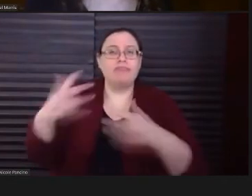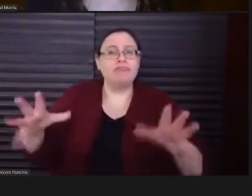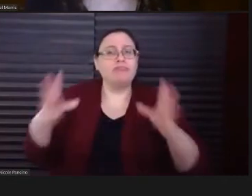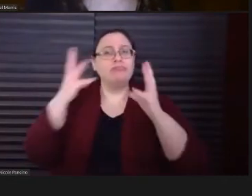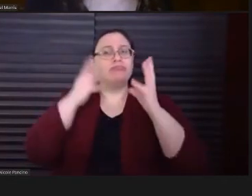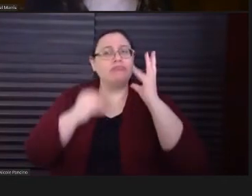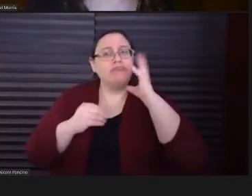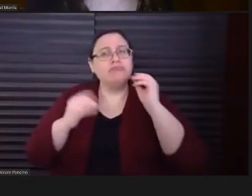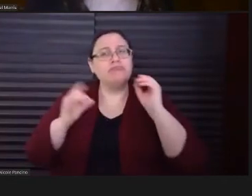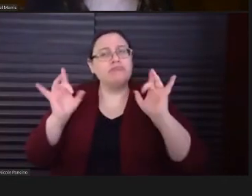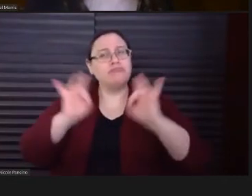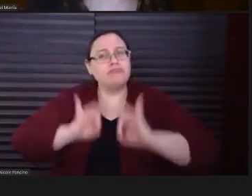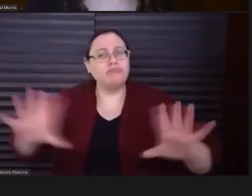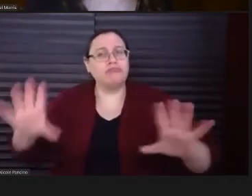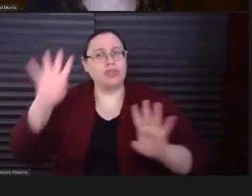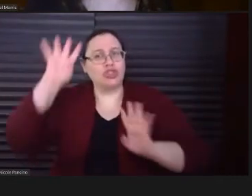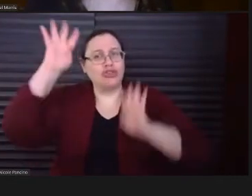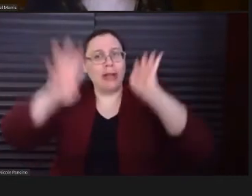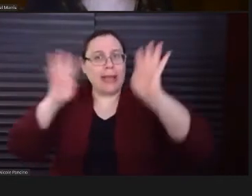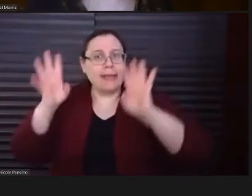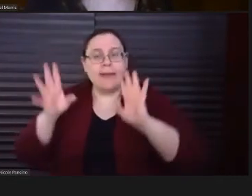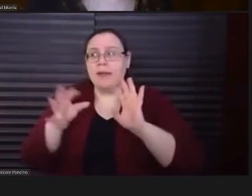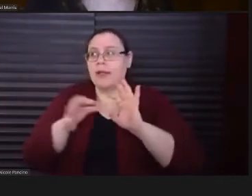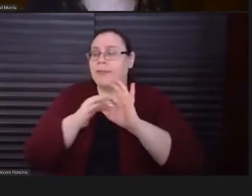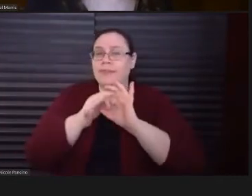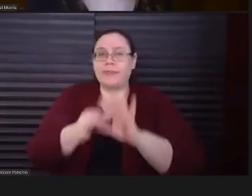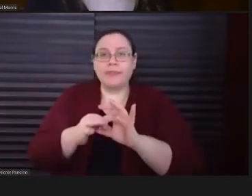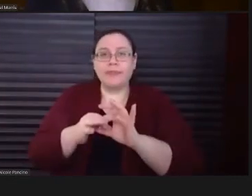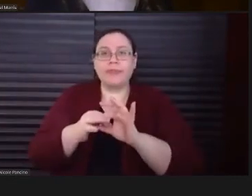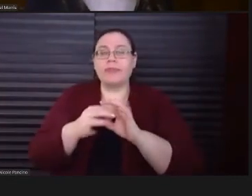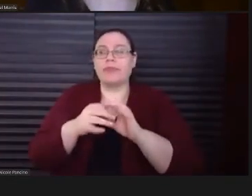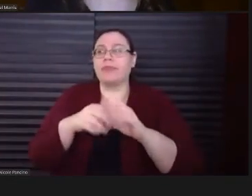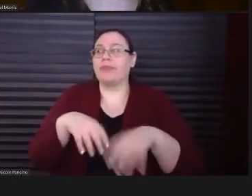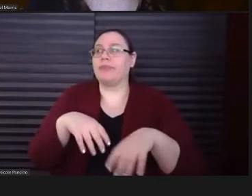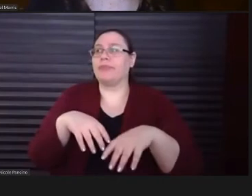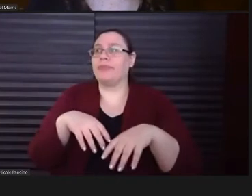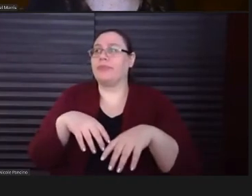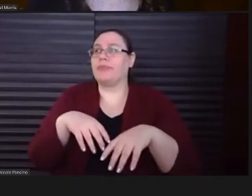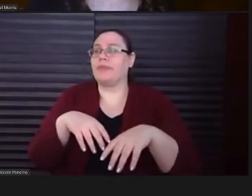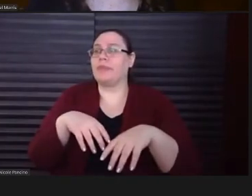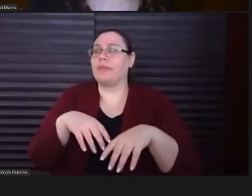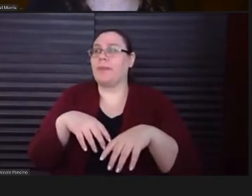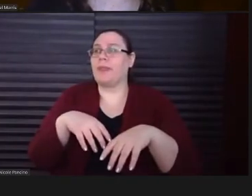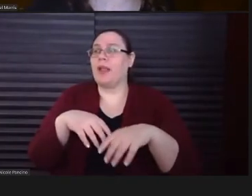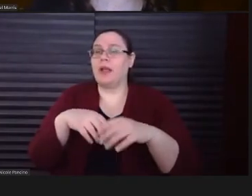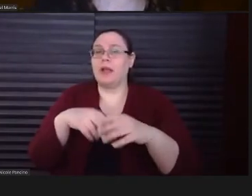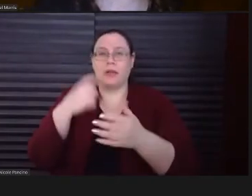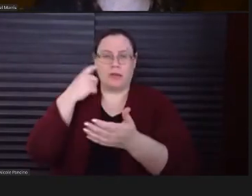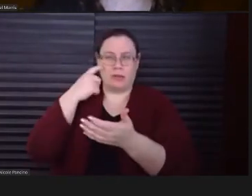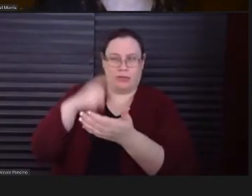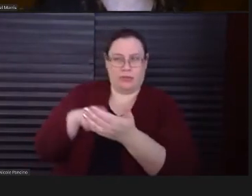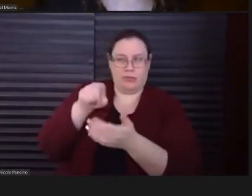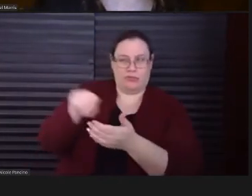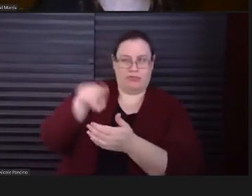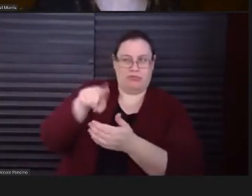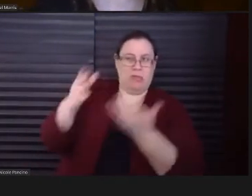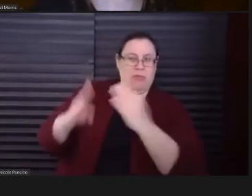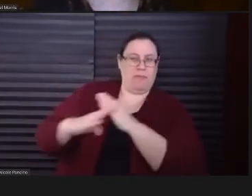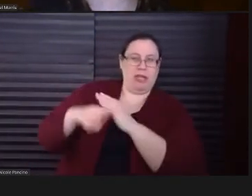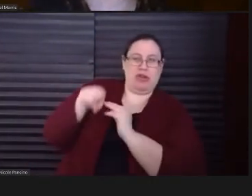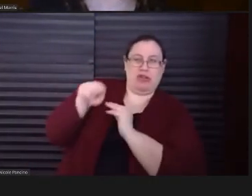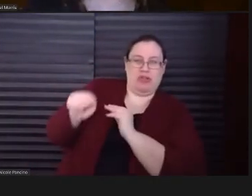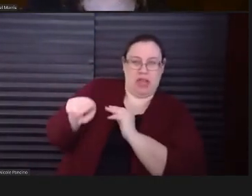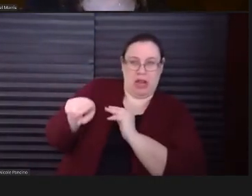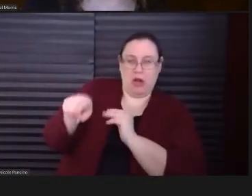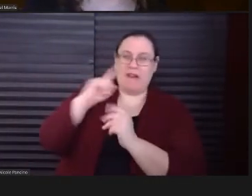creativity around spotting where there might be some barrier and then finding